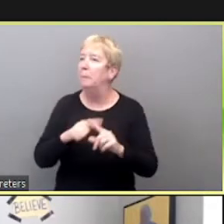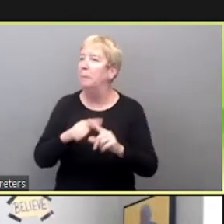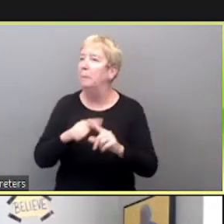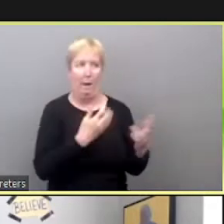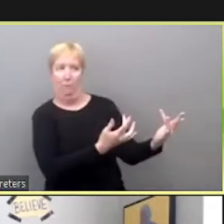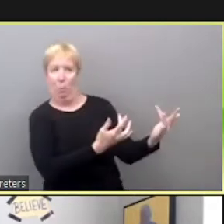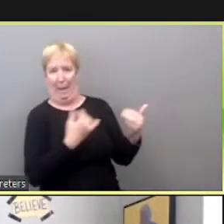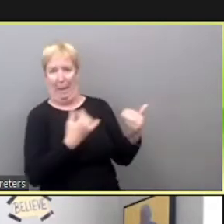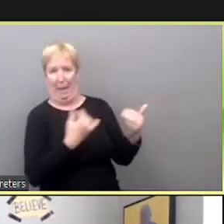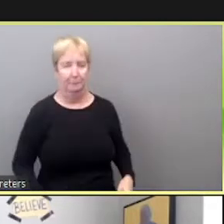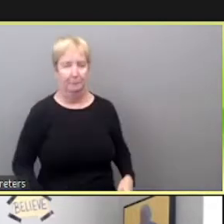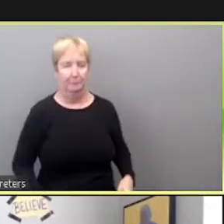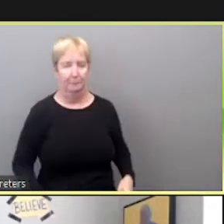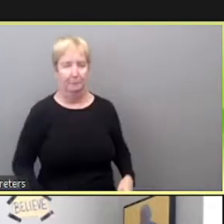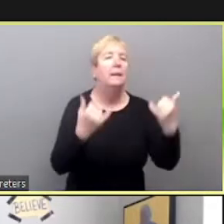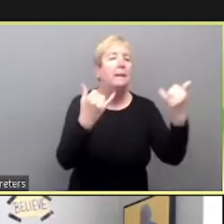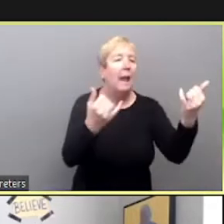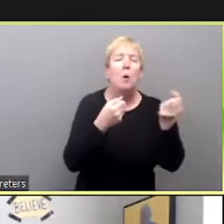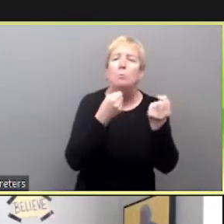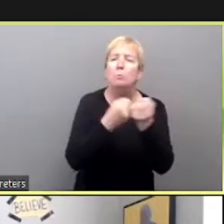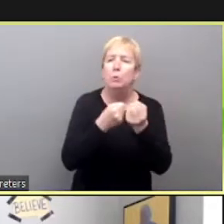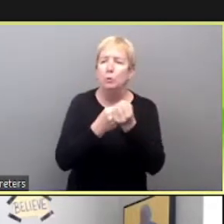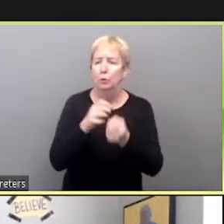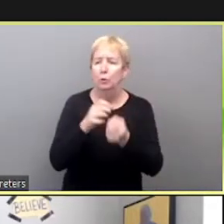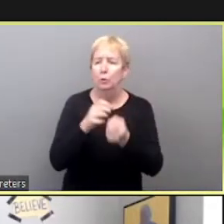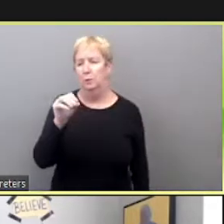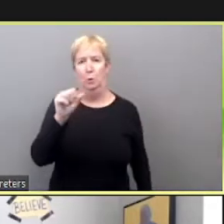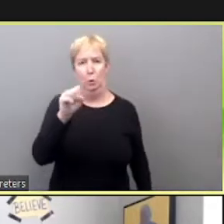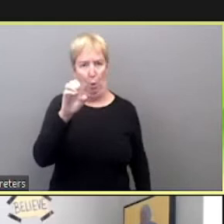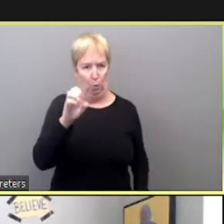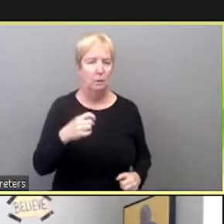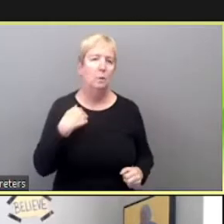dose data. So we had over